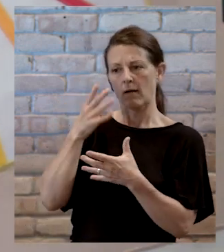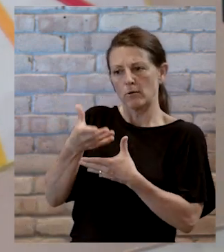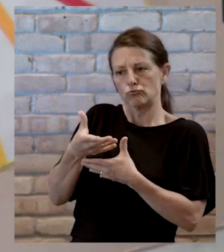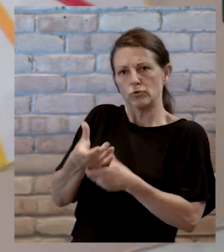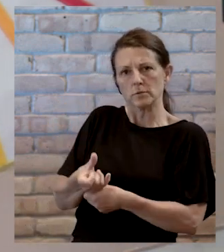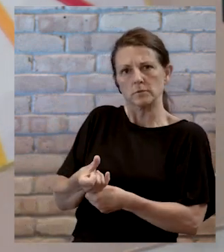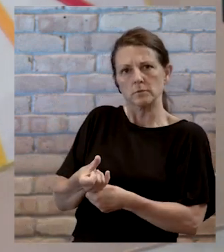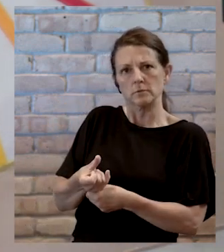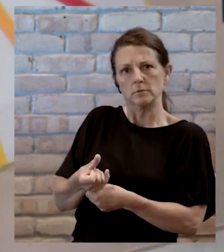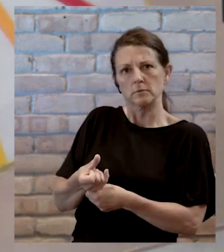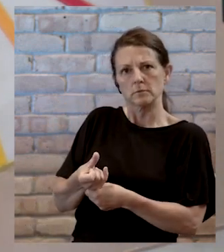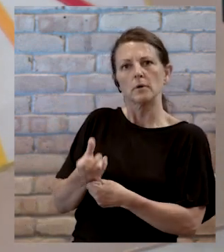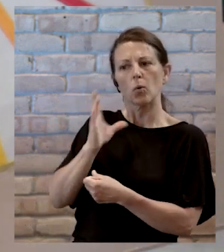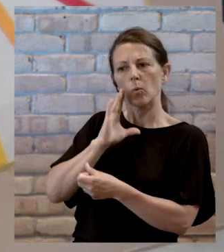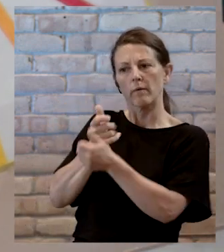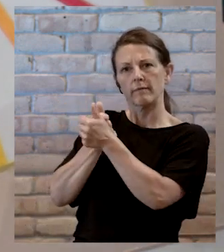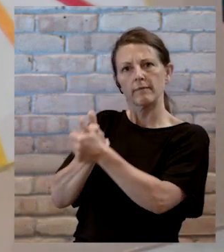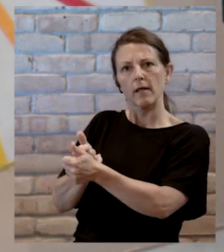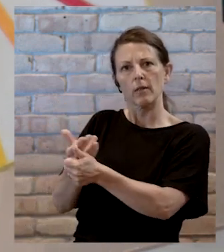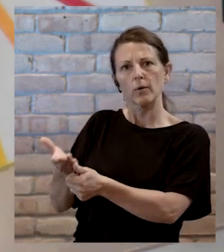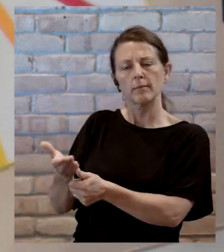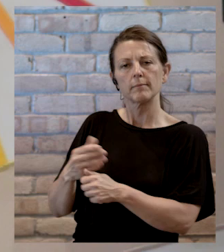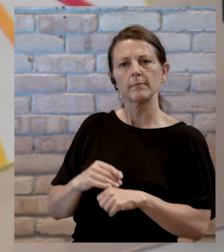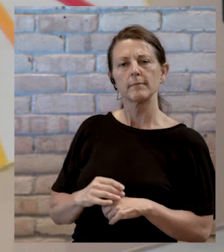and follow him.